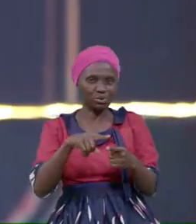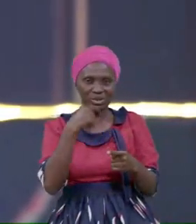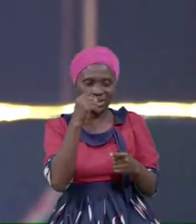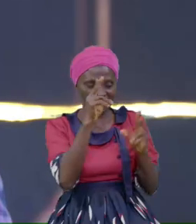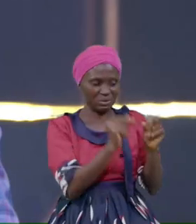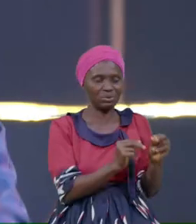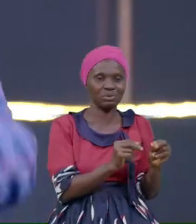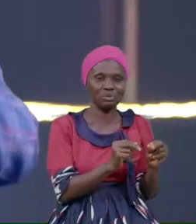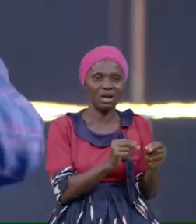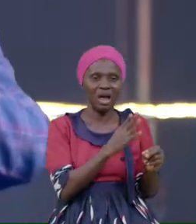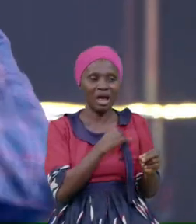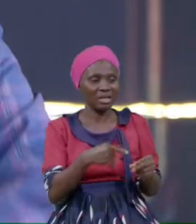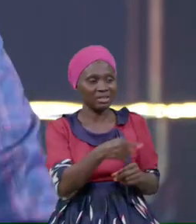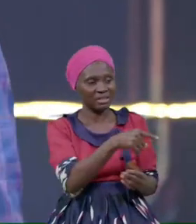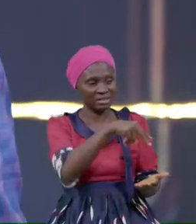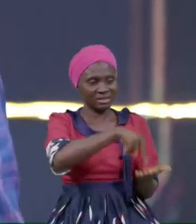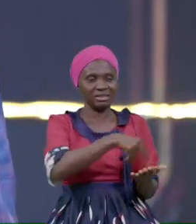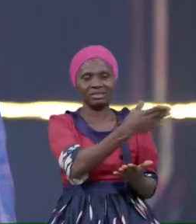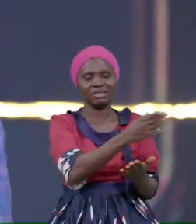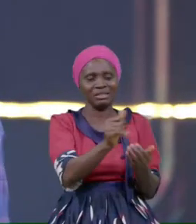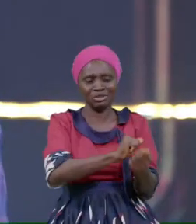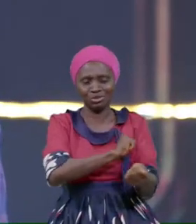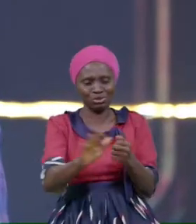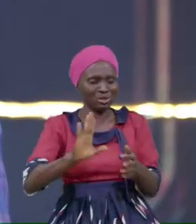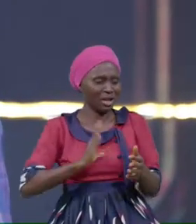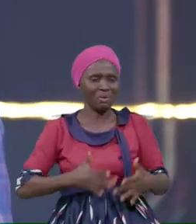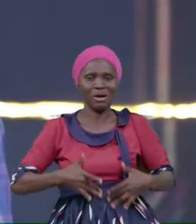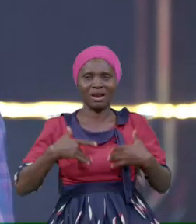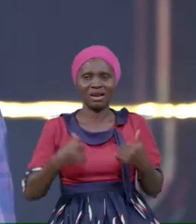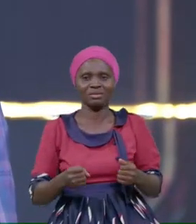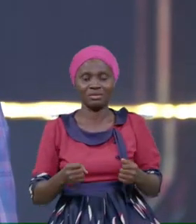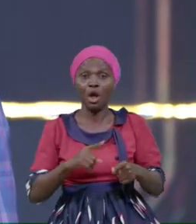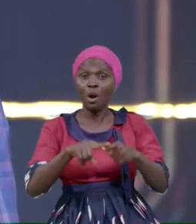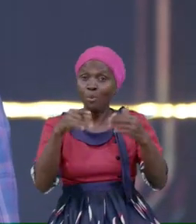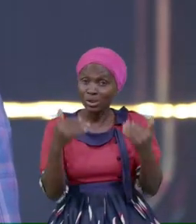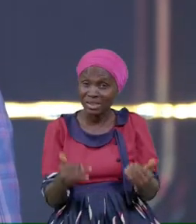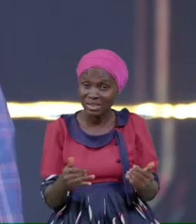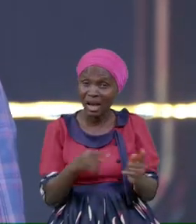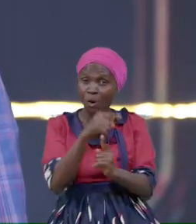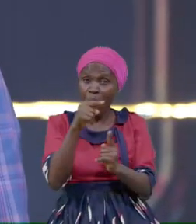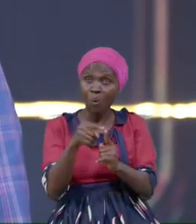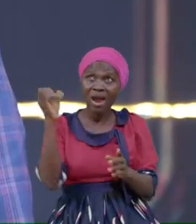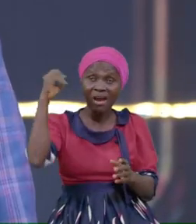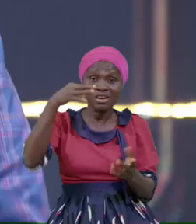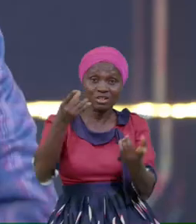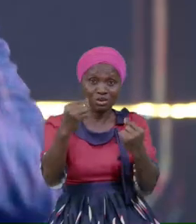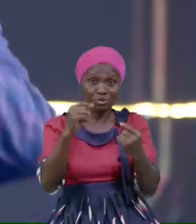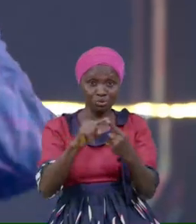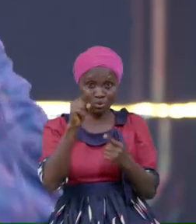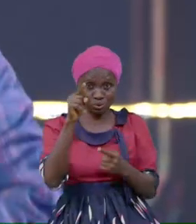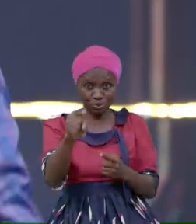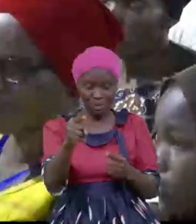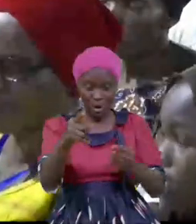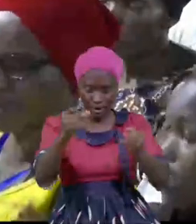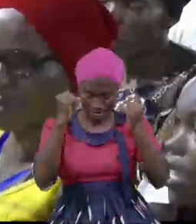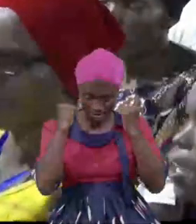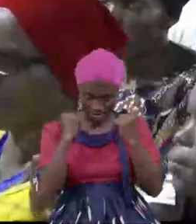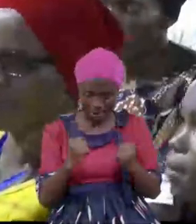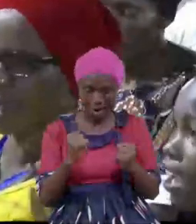ruining our lives. But now, when grace comes, the power to say no will come to you.